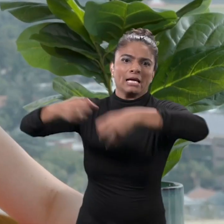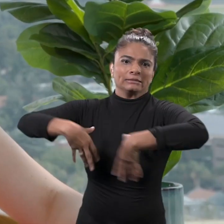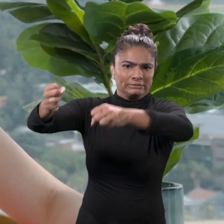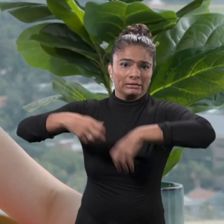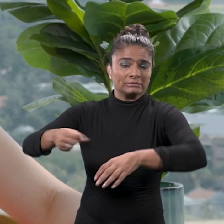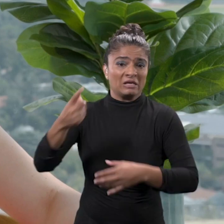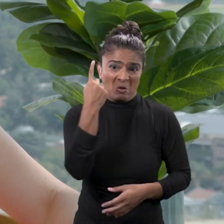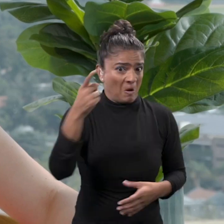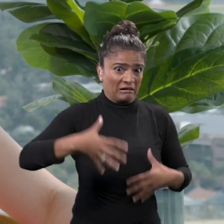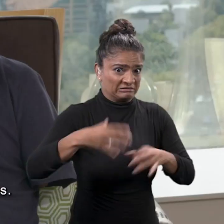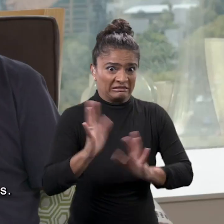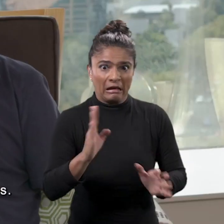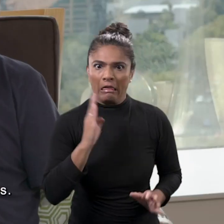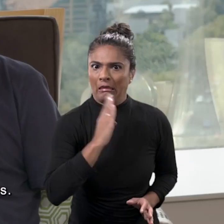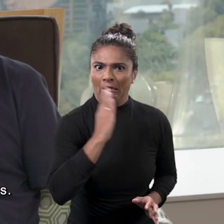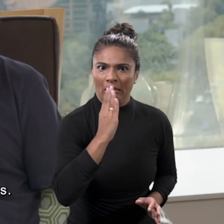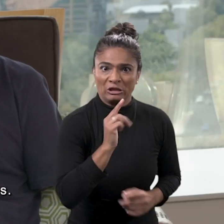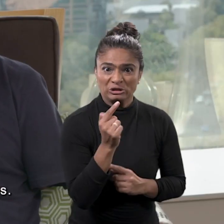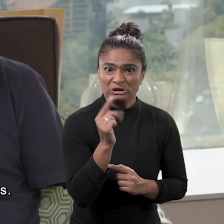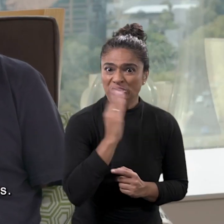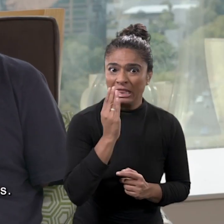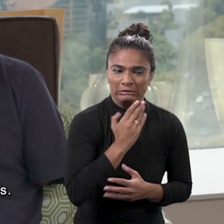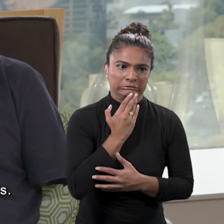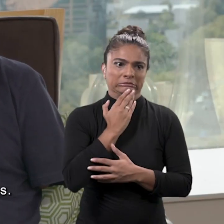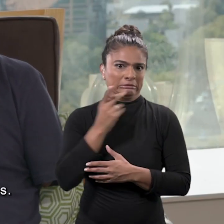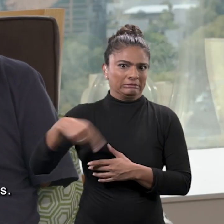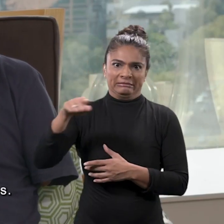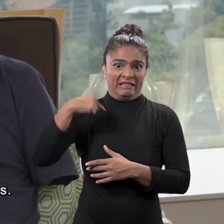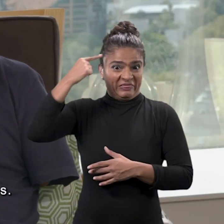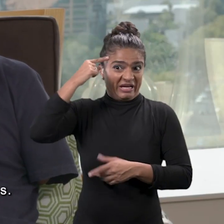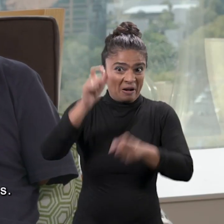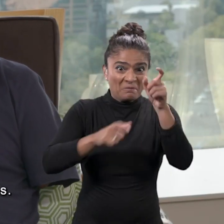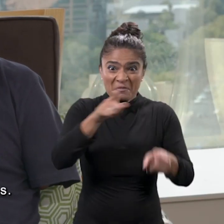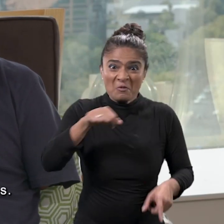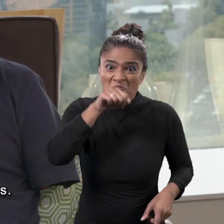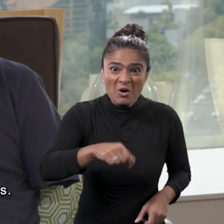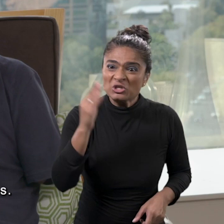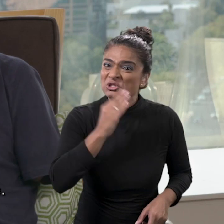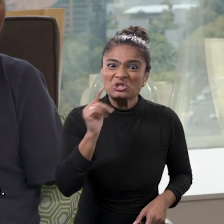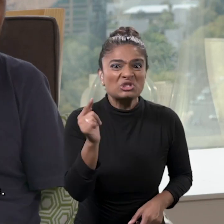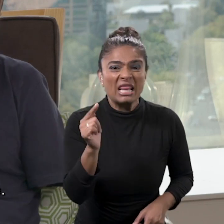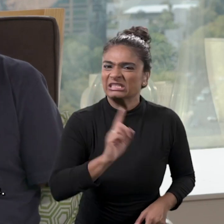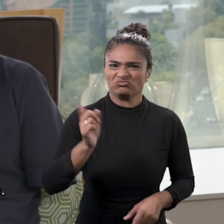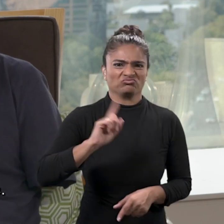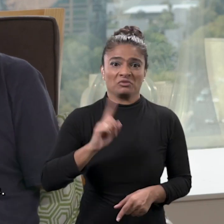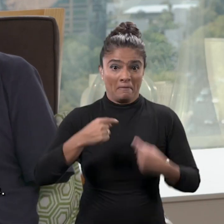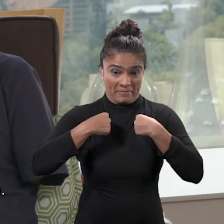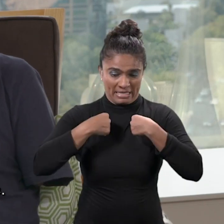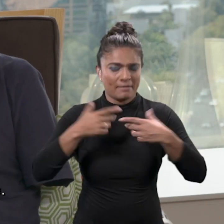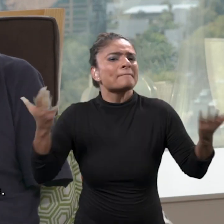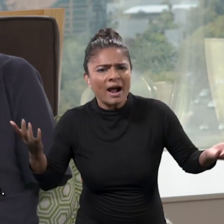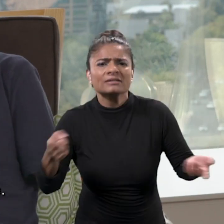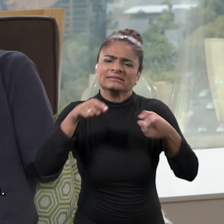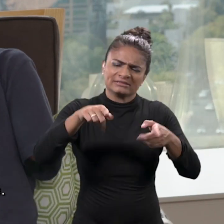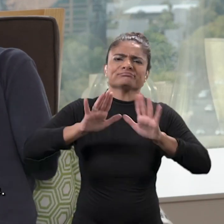they don't take, I think it was chilies. I can't really recall, but yeah, no, I don't think chilies is a huge market for me personally. But there are people